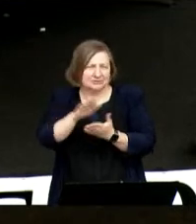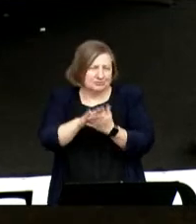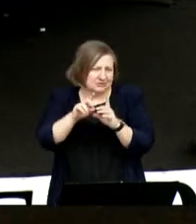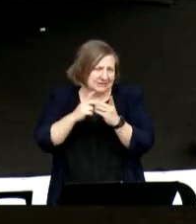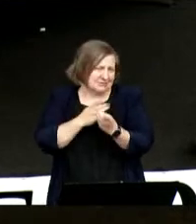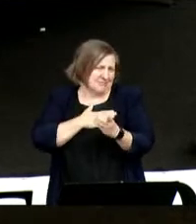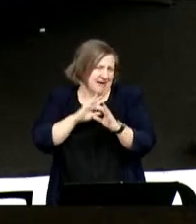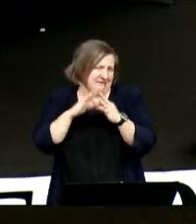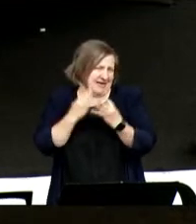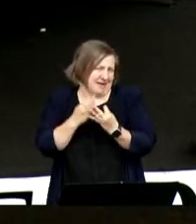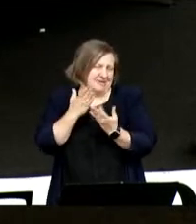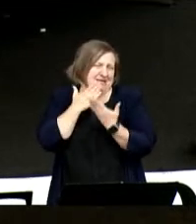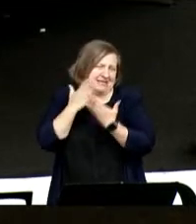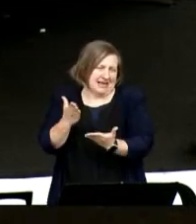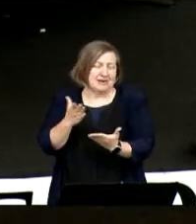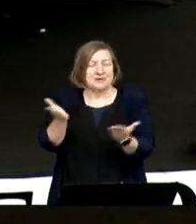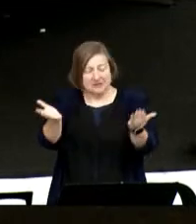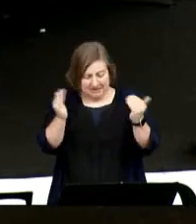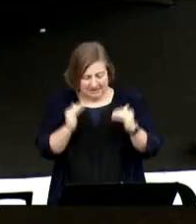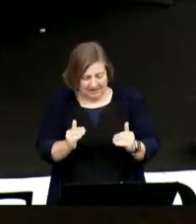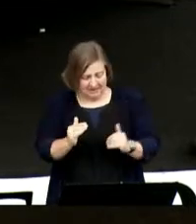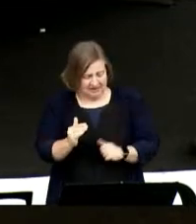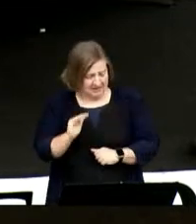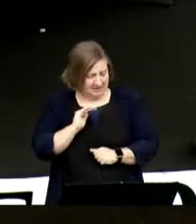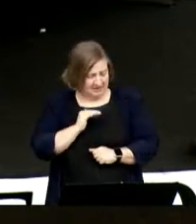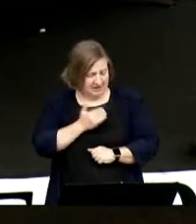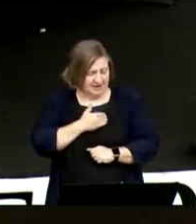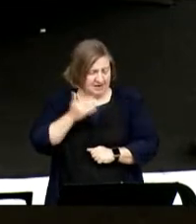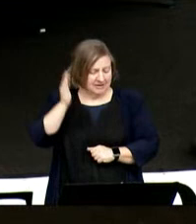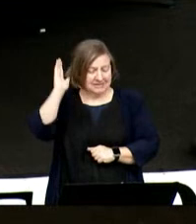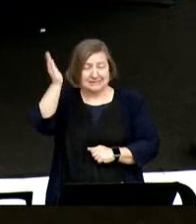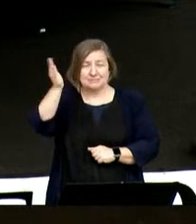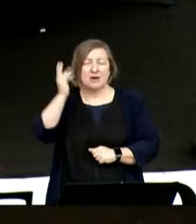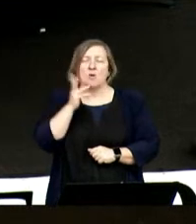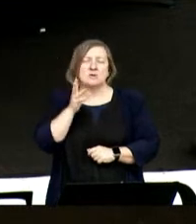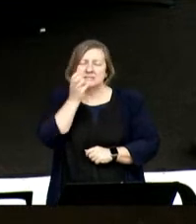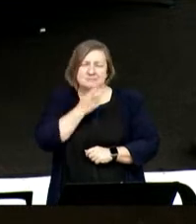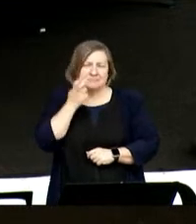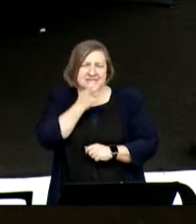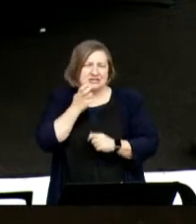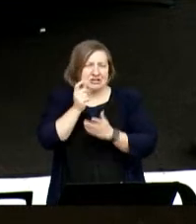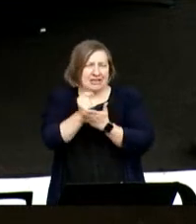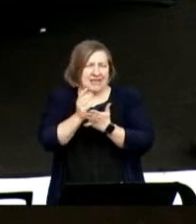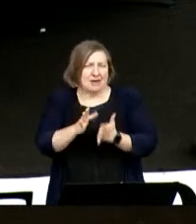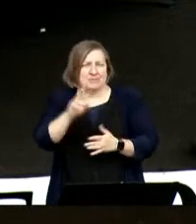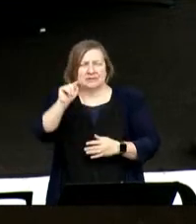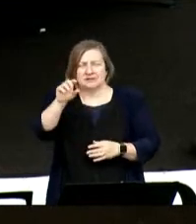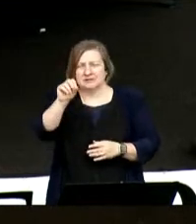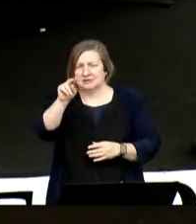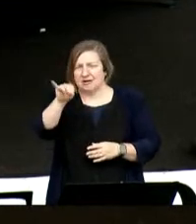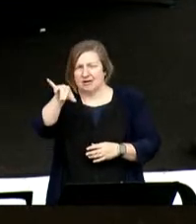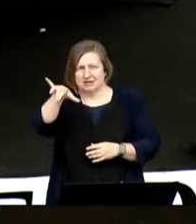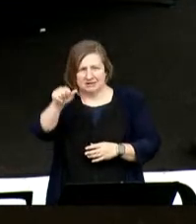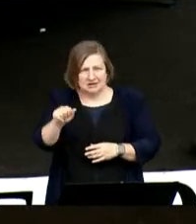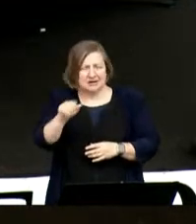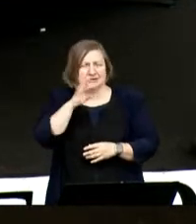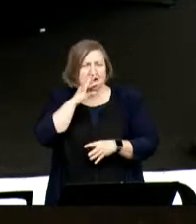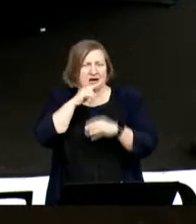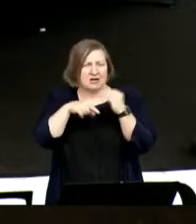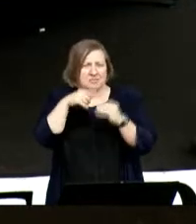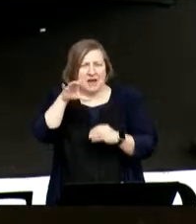thank you. Next up is our speech therapist, Tanya, to talk about